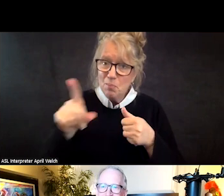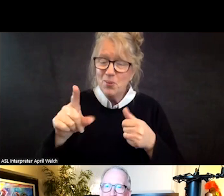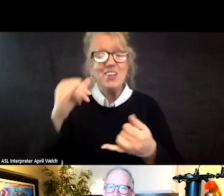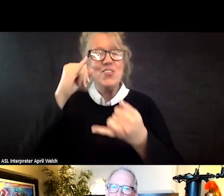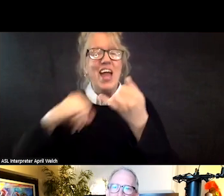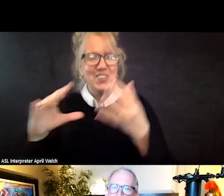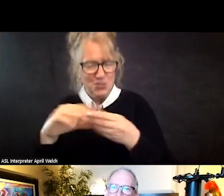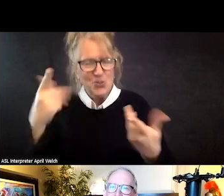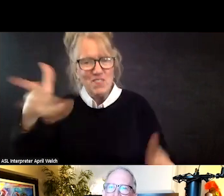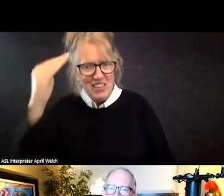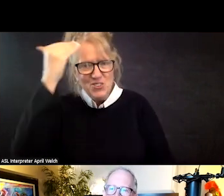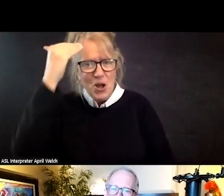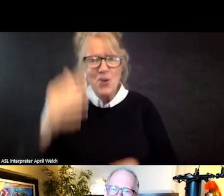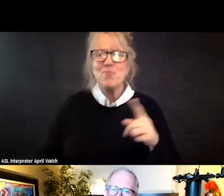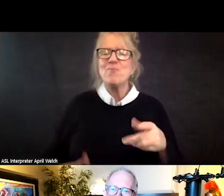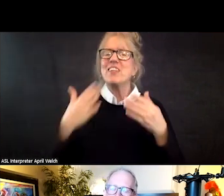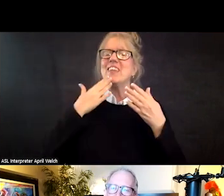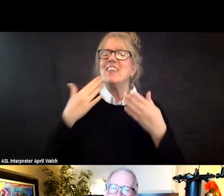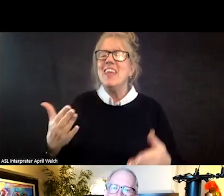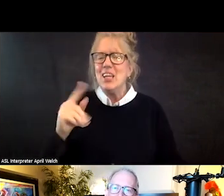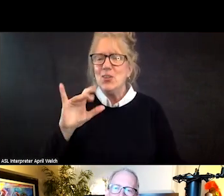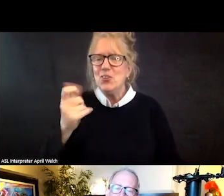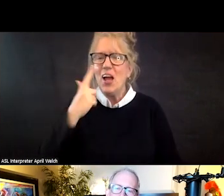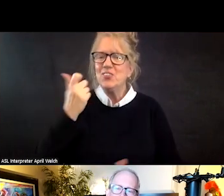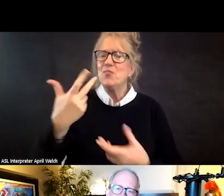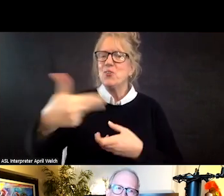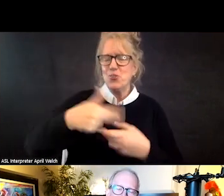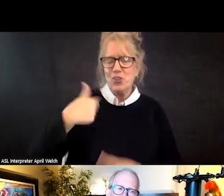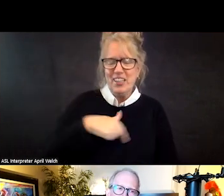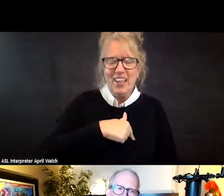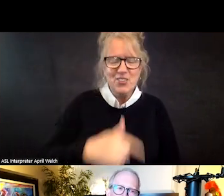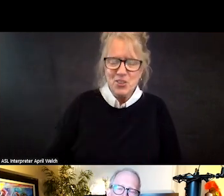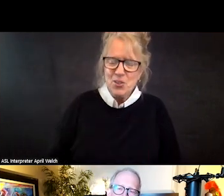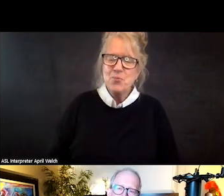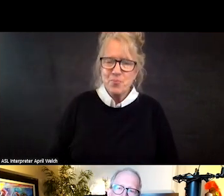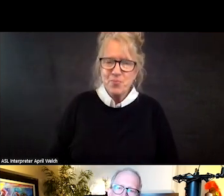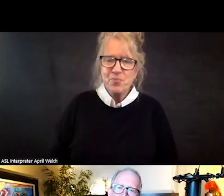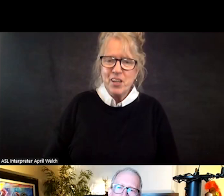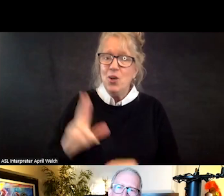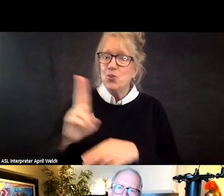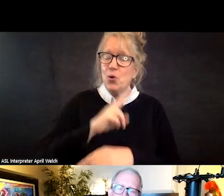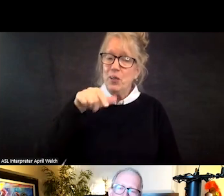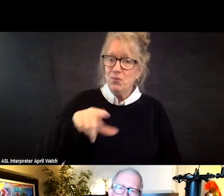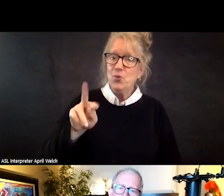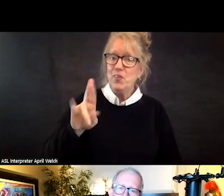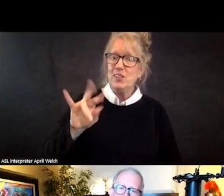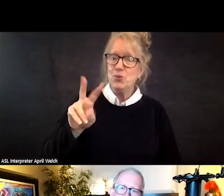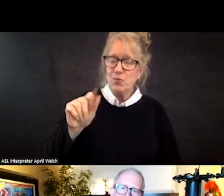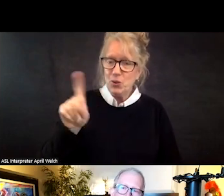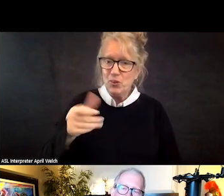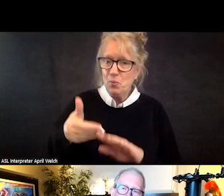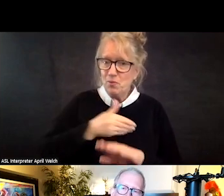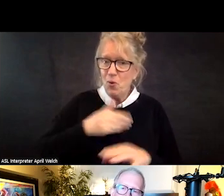ends. Tanja, thanks so much for joining us. We've used this trivia question before, but how